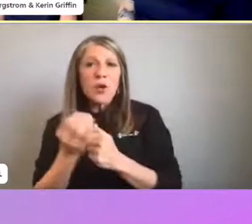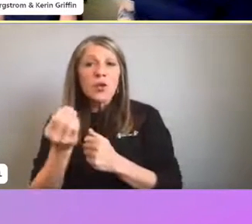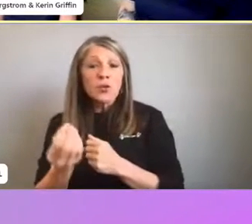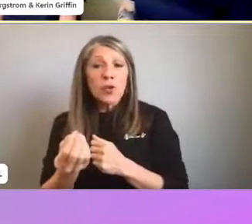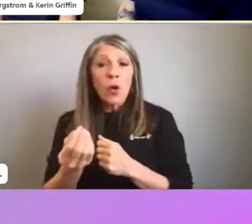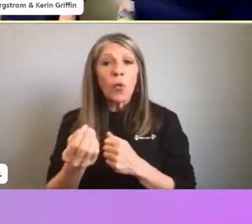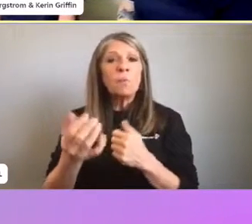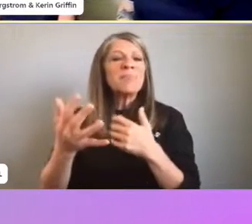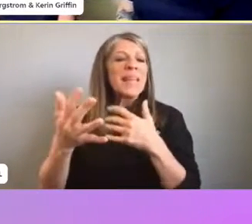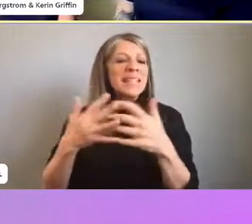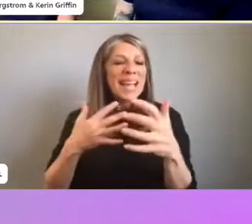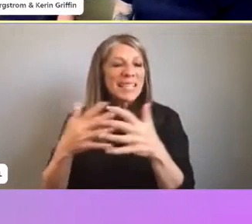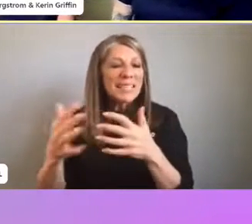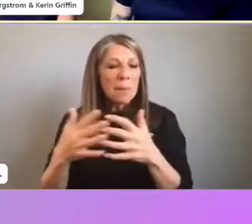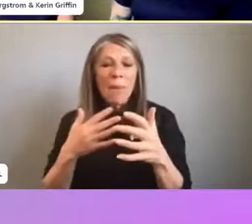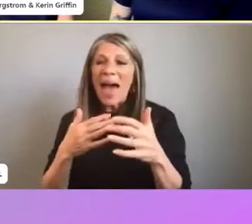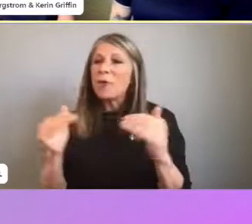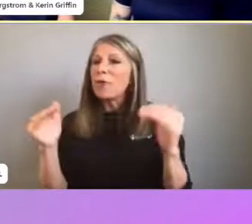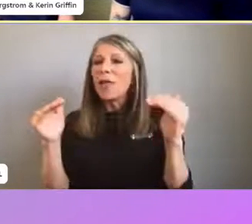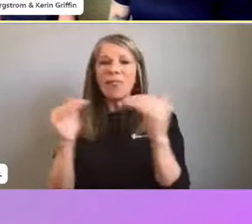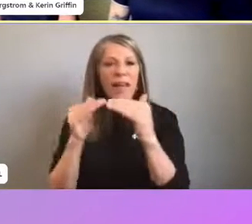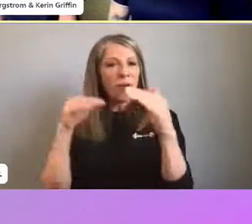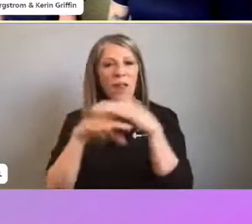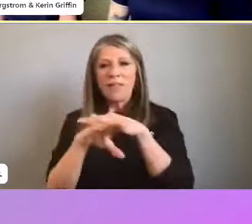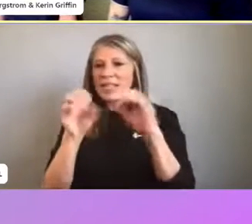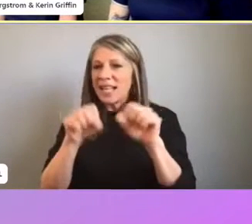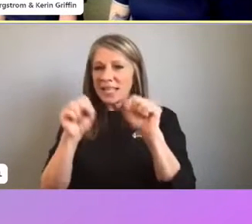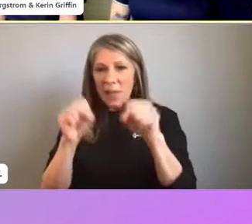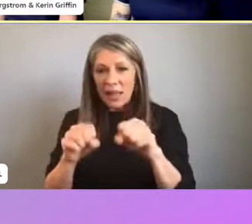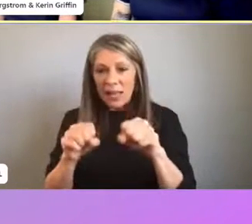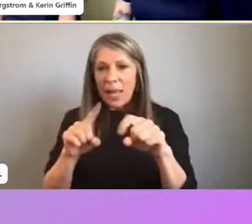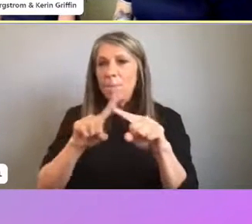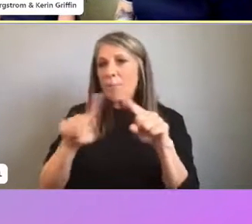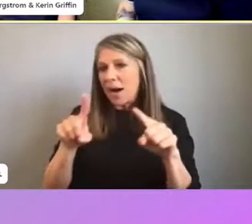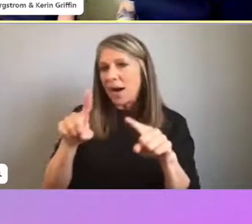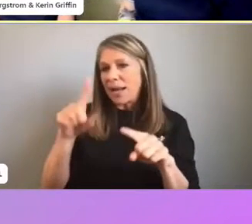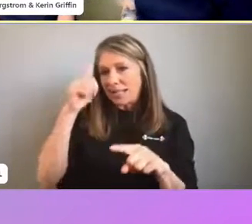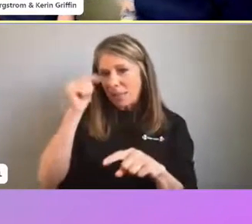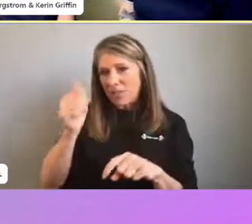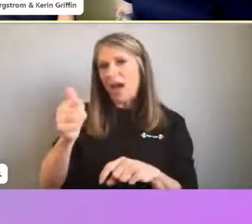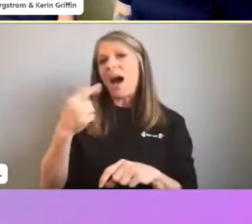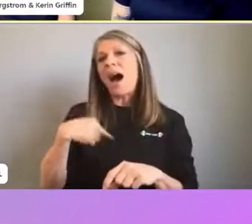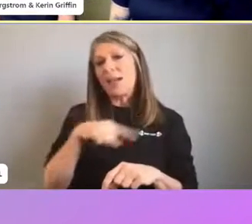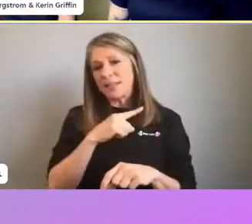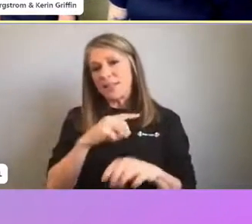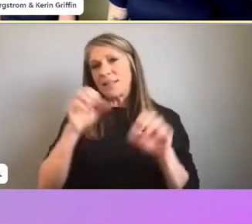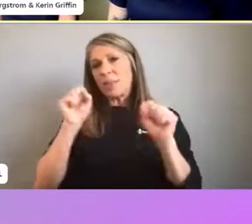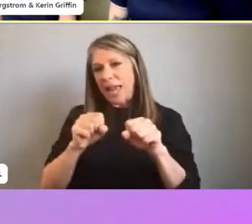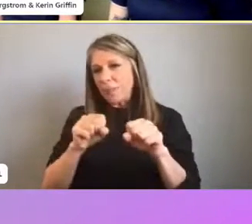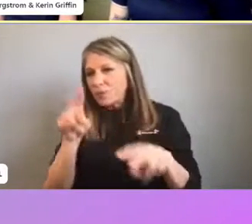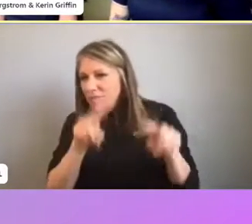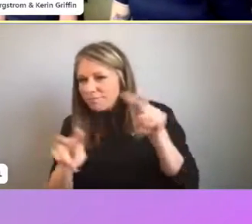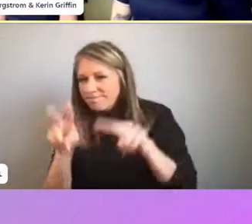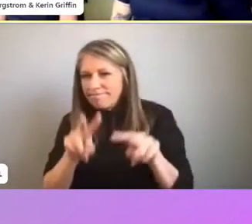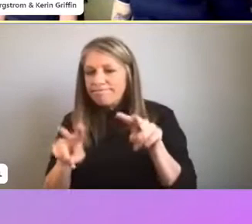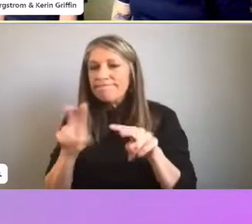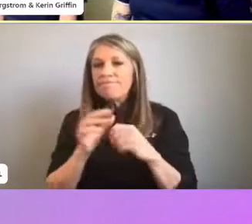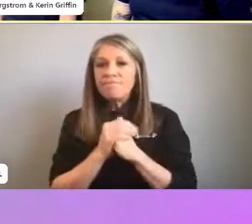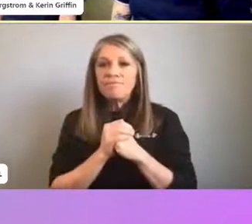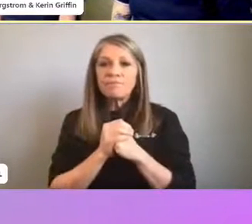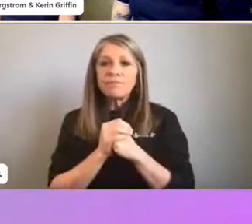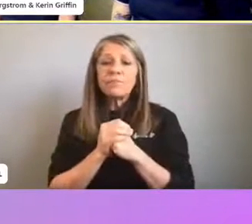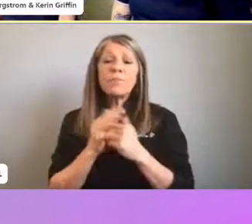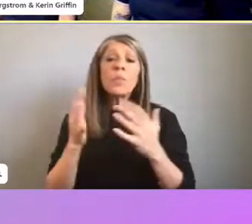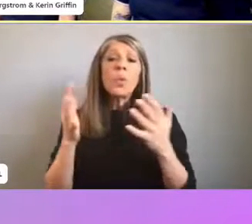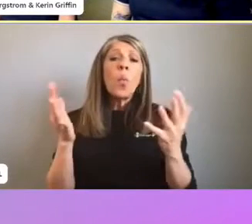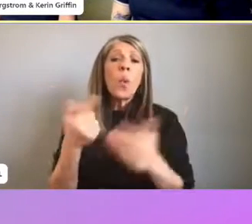it doesn't matter the level of accessibility doesn't matter. knowledge, but it's up to us to Correct. be able to gauge that. And what